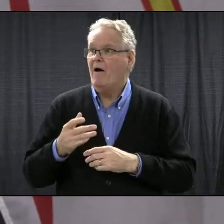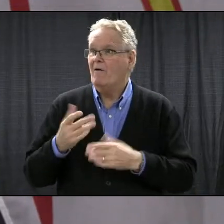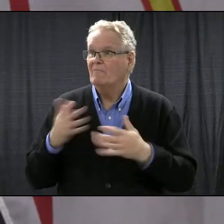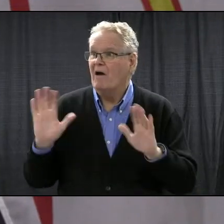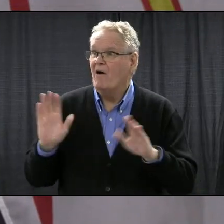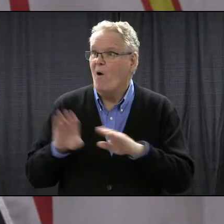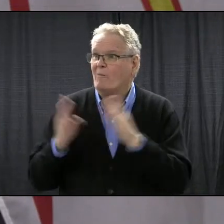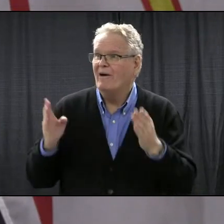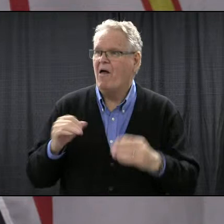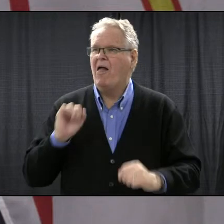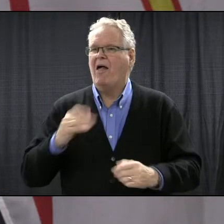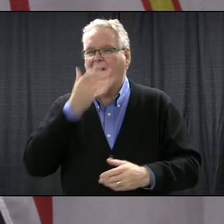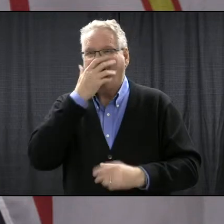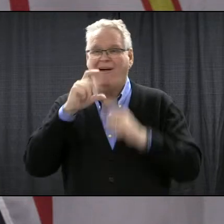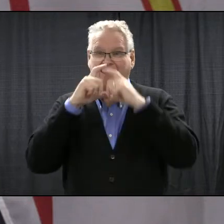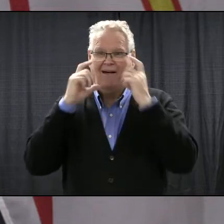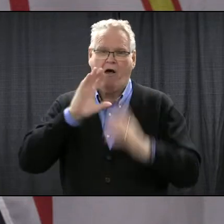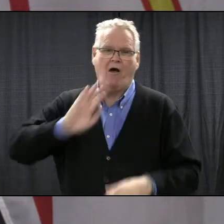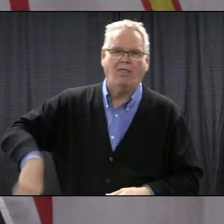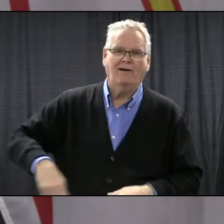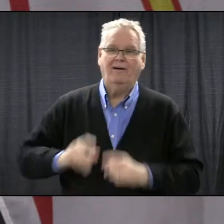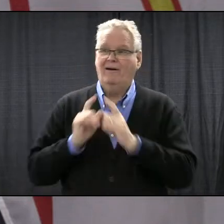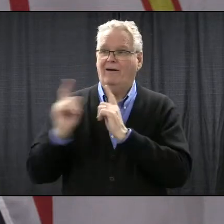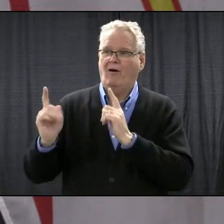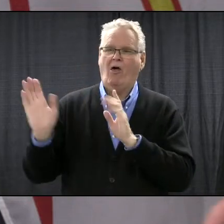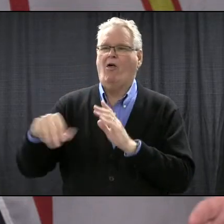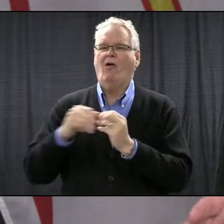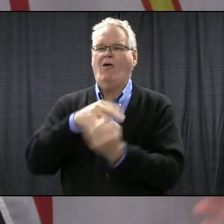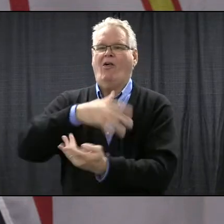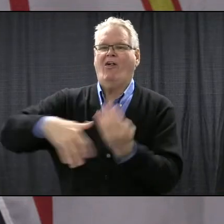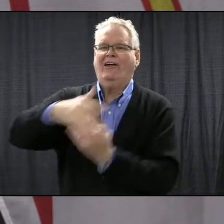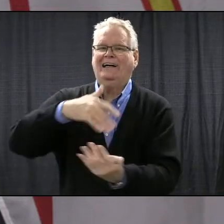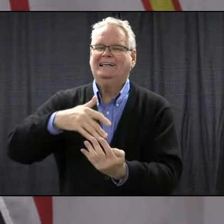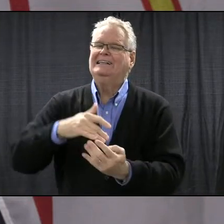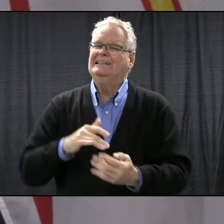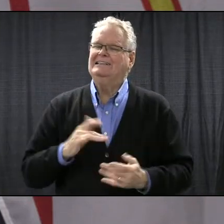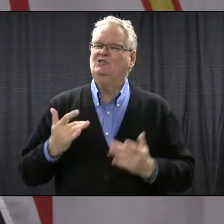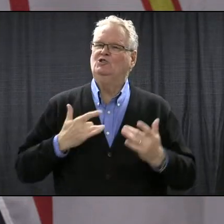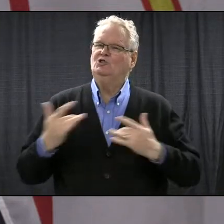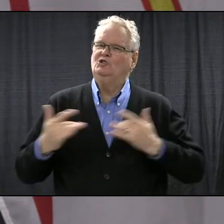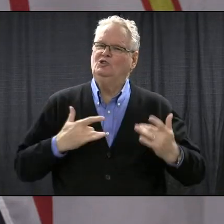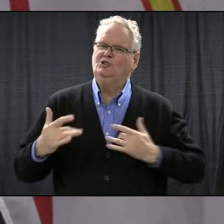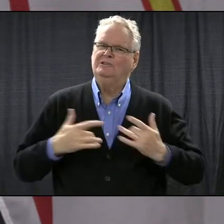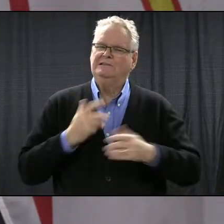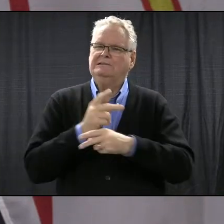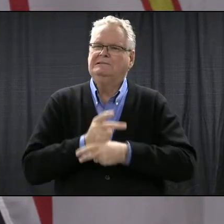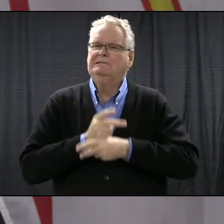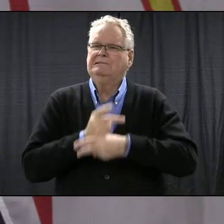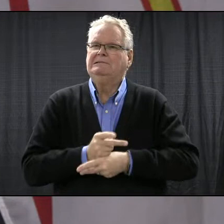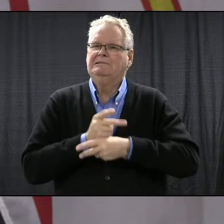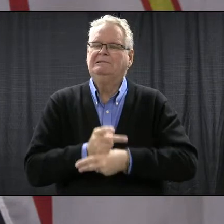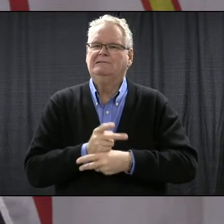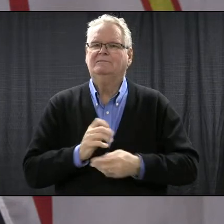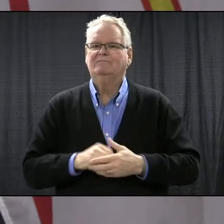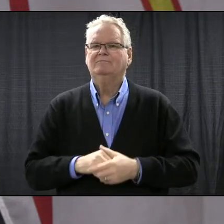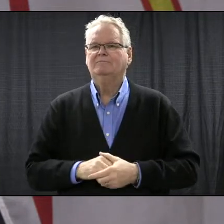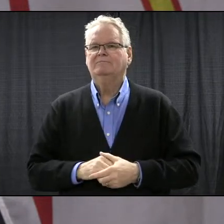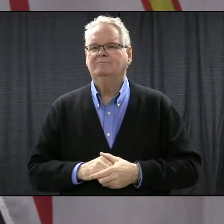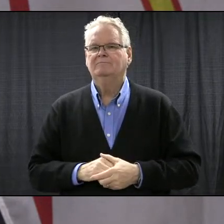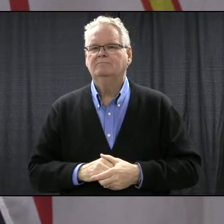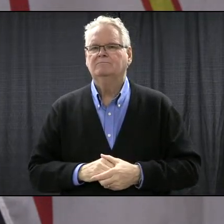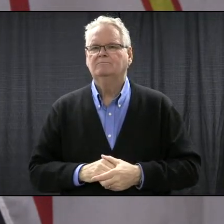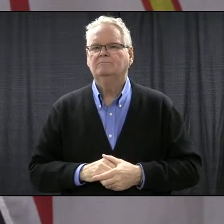of pandemic to moving into living with COVID and having COVID be a virus